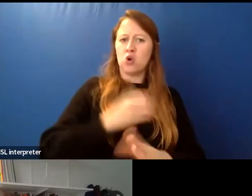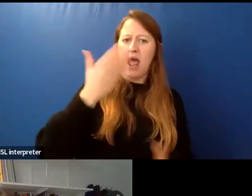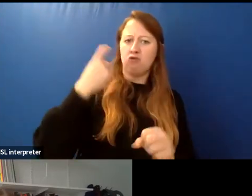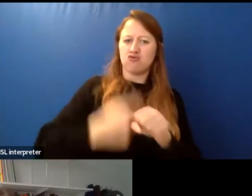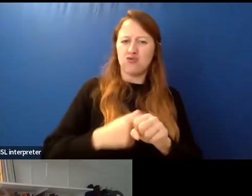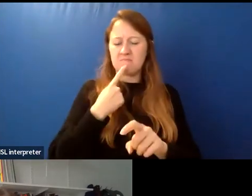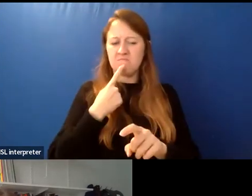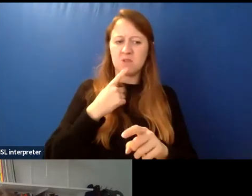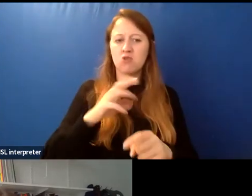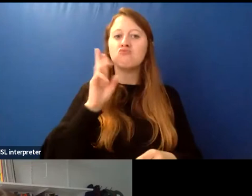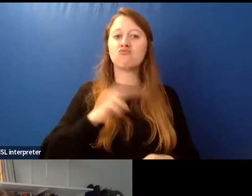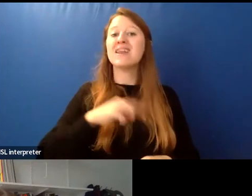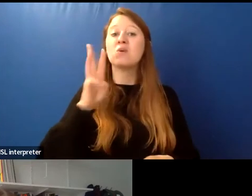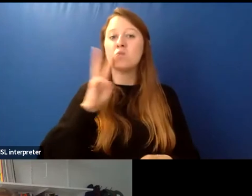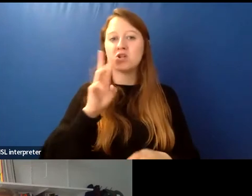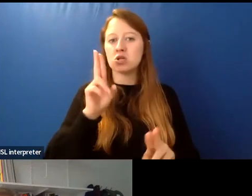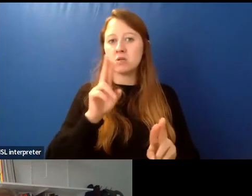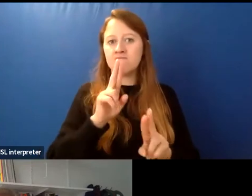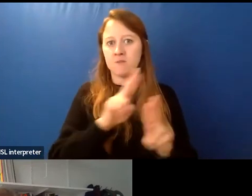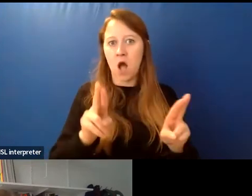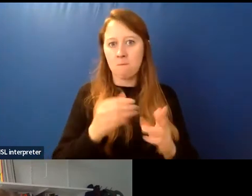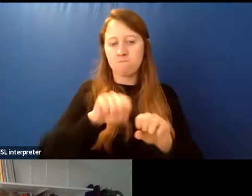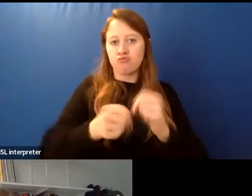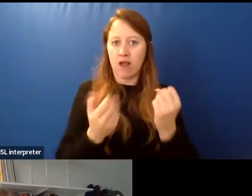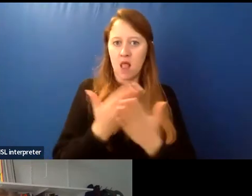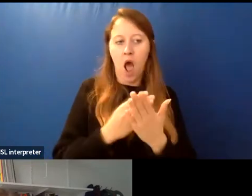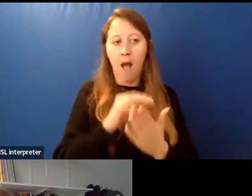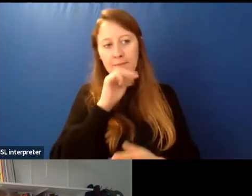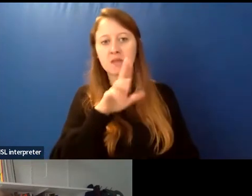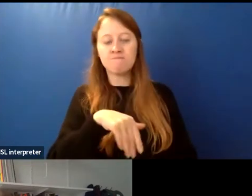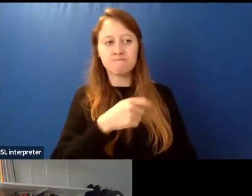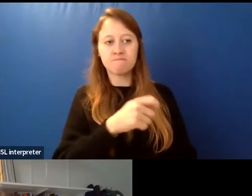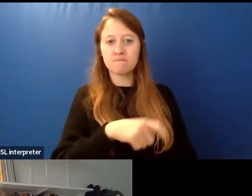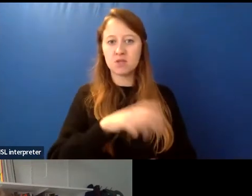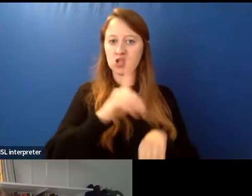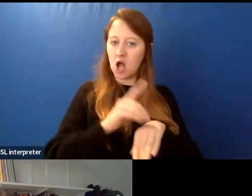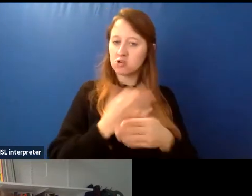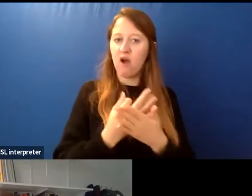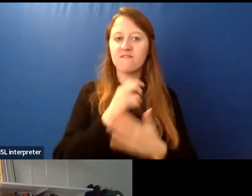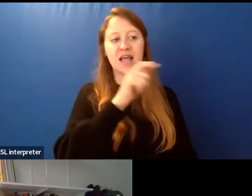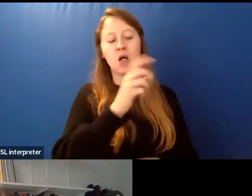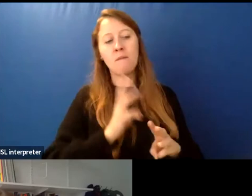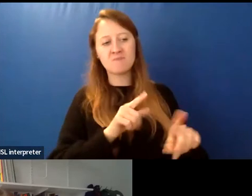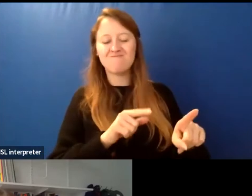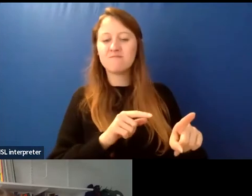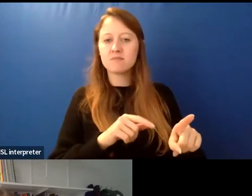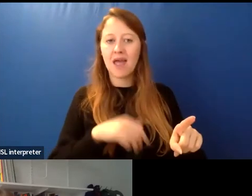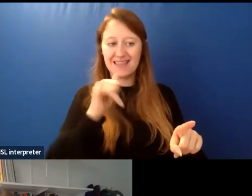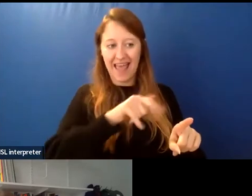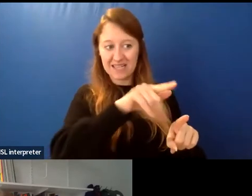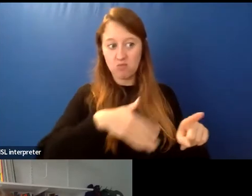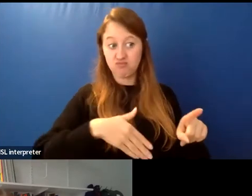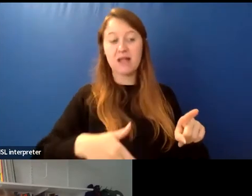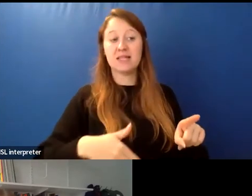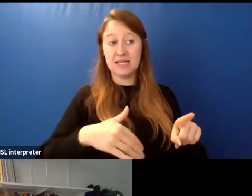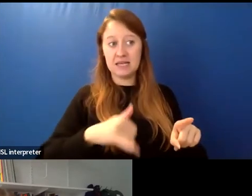people who are being told by their doctors in Ireland, your pregnancy has really grave fetal anomaly, but there's nothing we can do for you here and